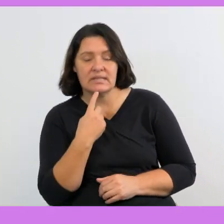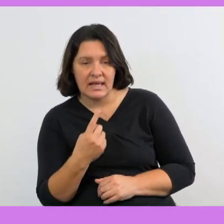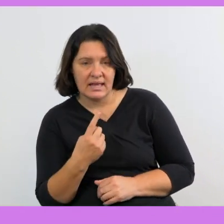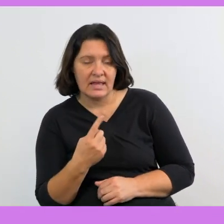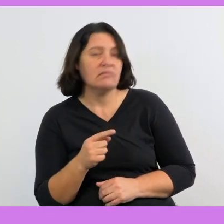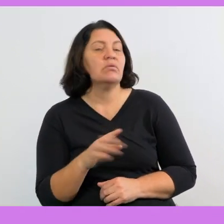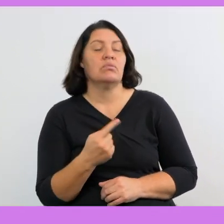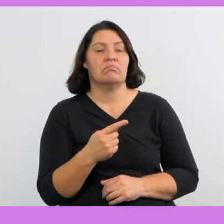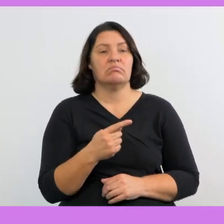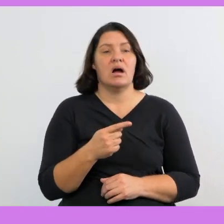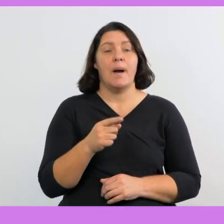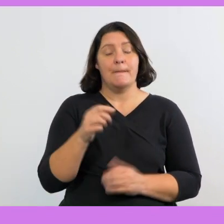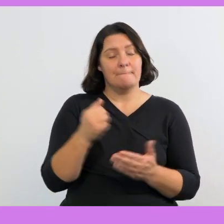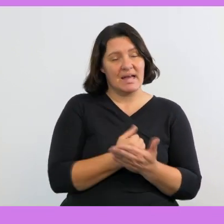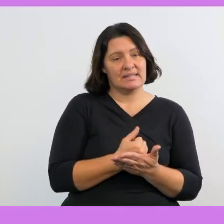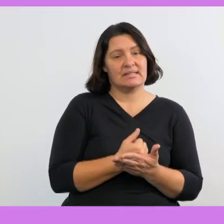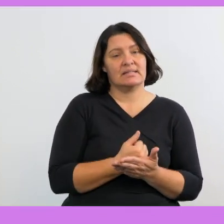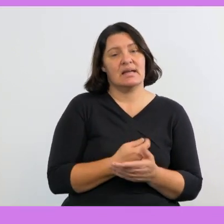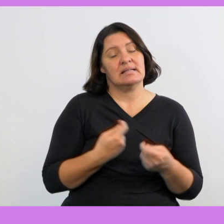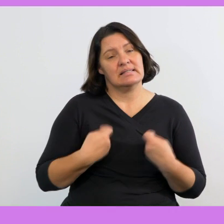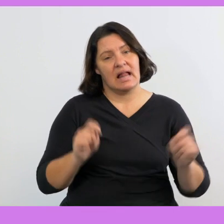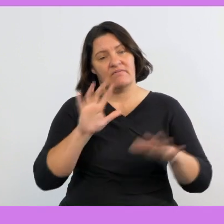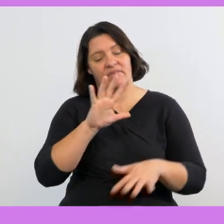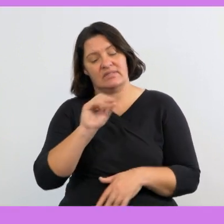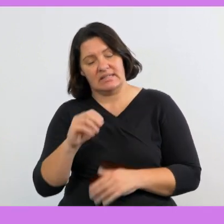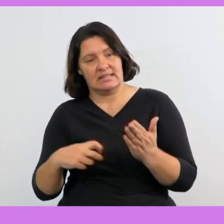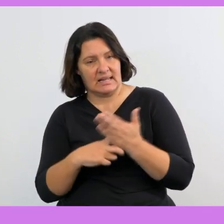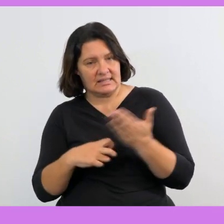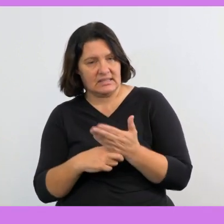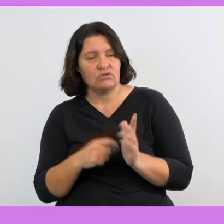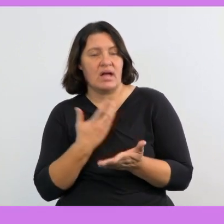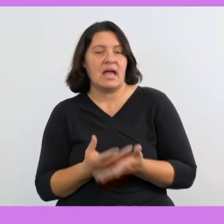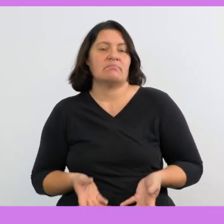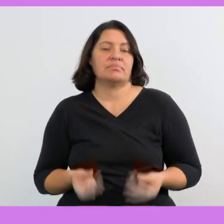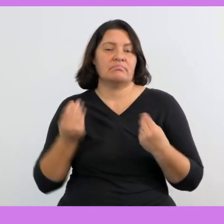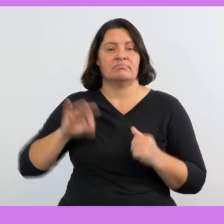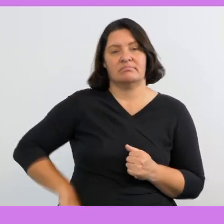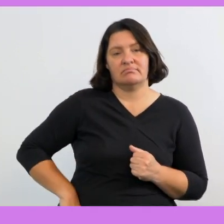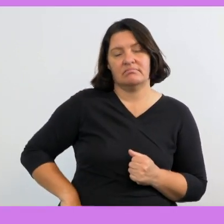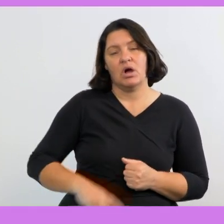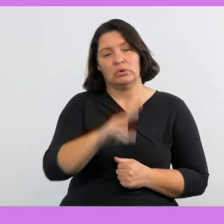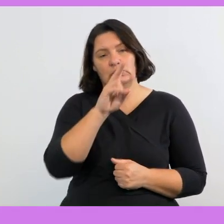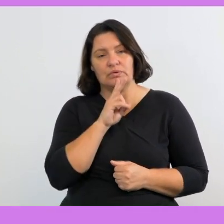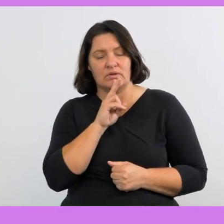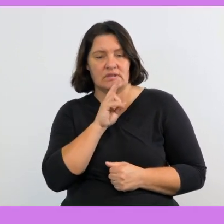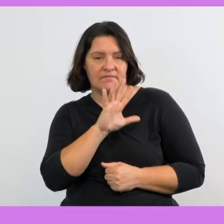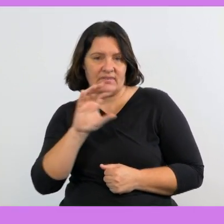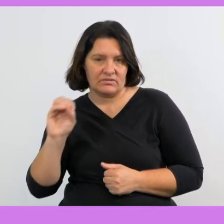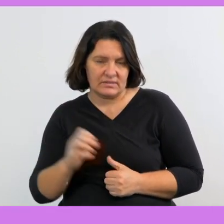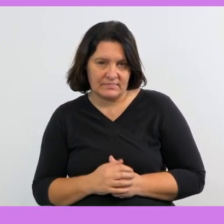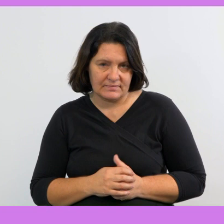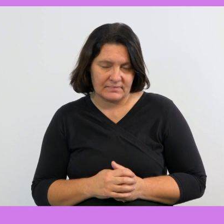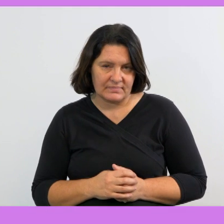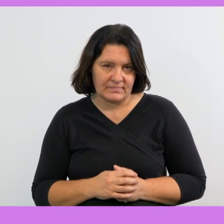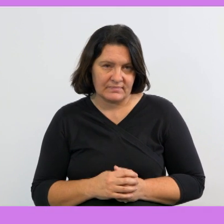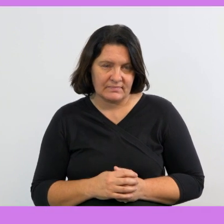be 50. So what are we saying through this is that she must sell 50 tickets in order for her to receive an